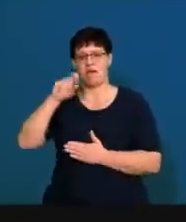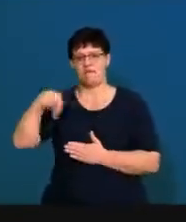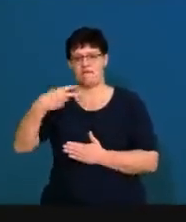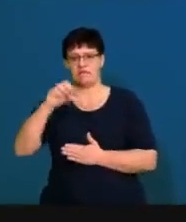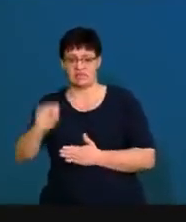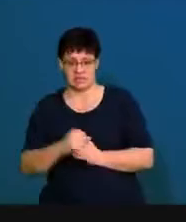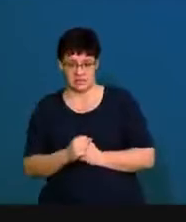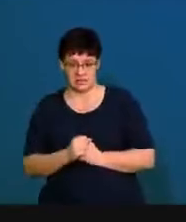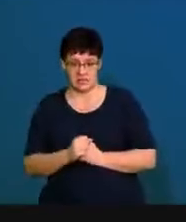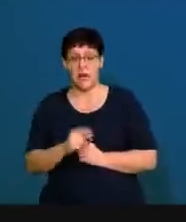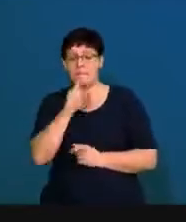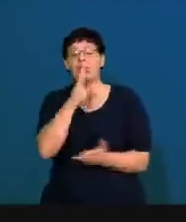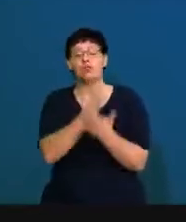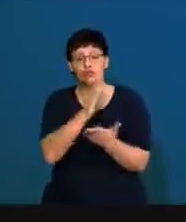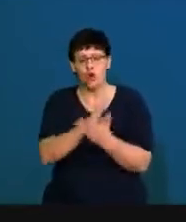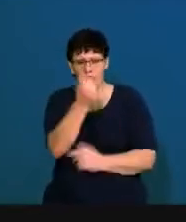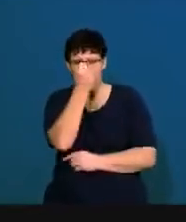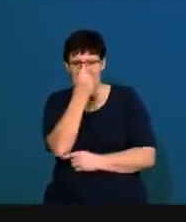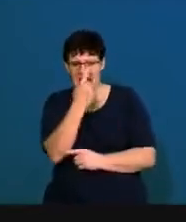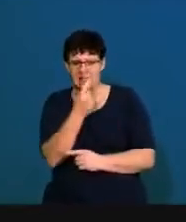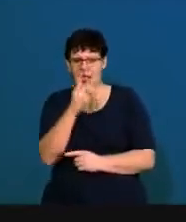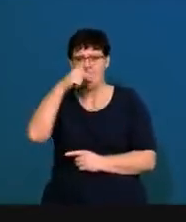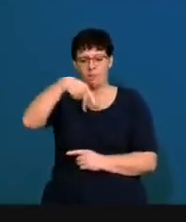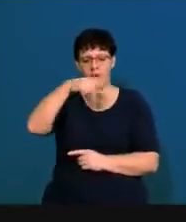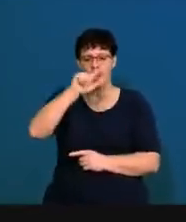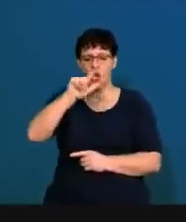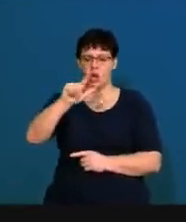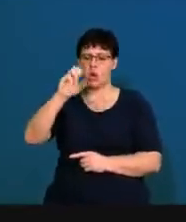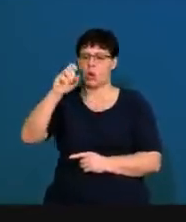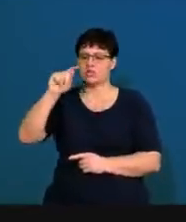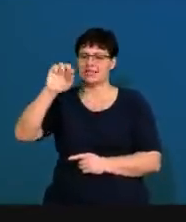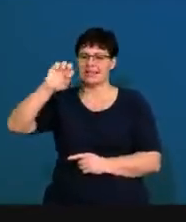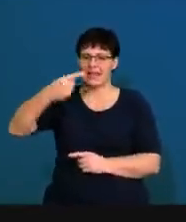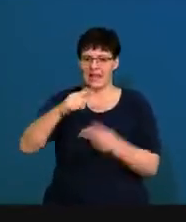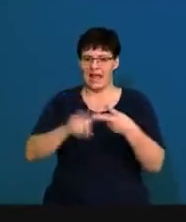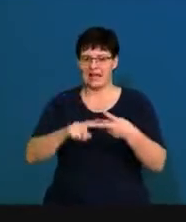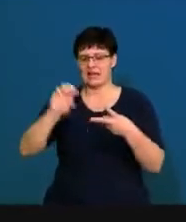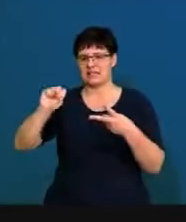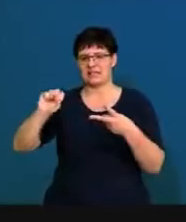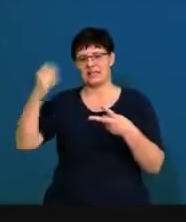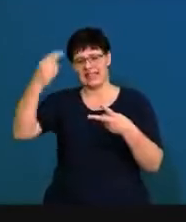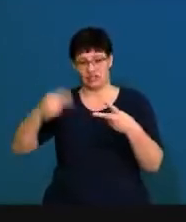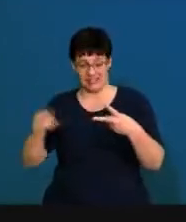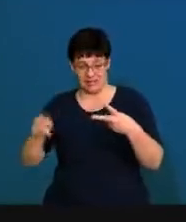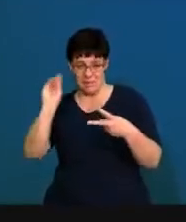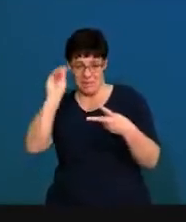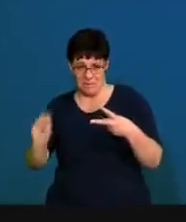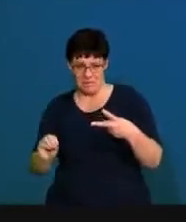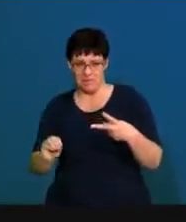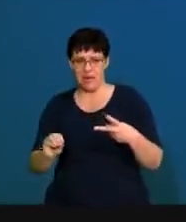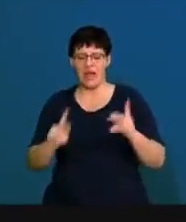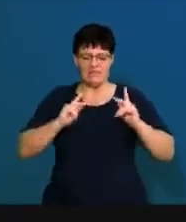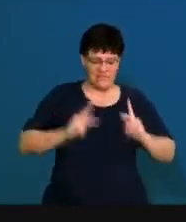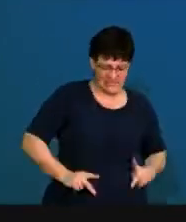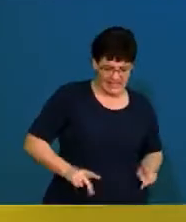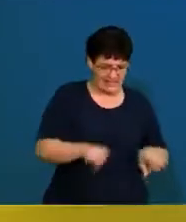you must make sure that you also understand the difference between plotting and sketching. Now, even with the physics, it's still very much